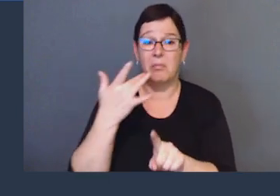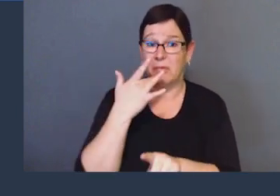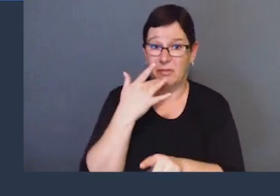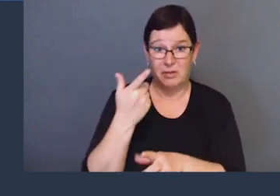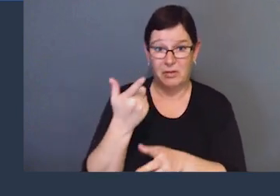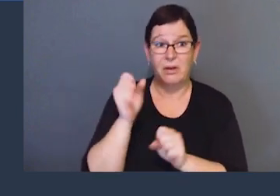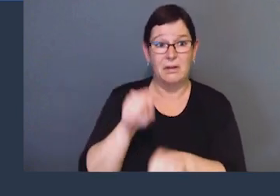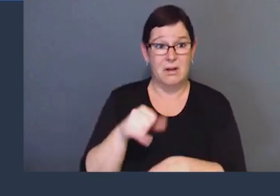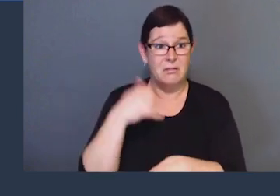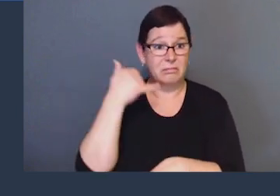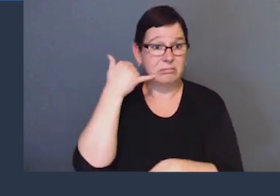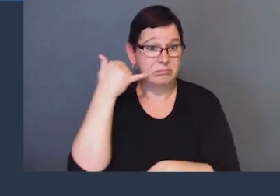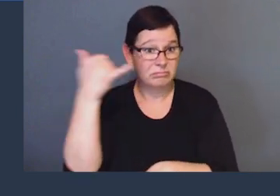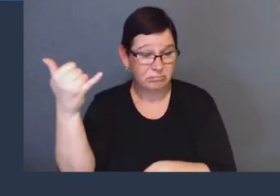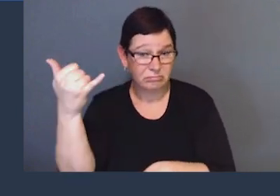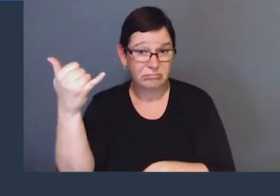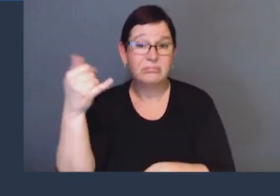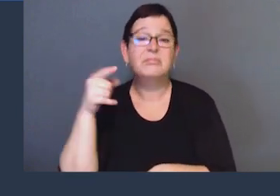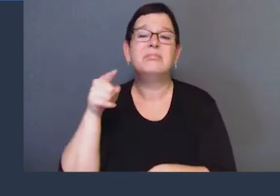phone.